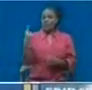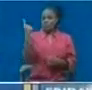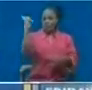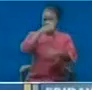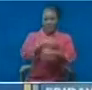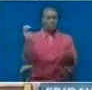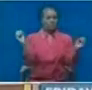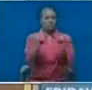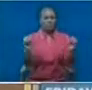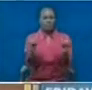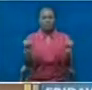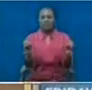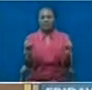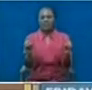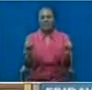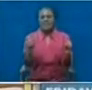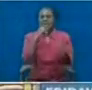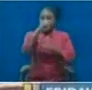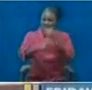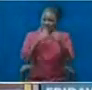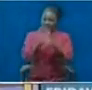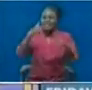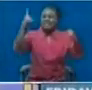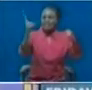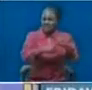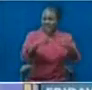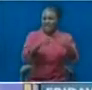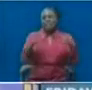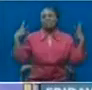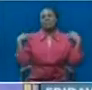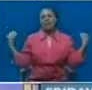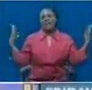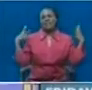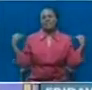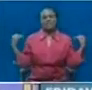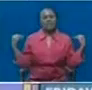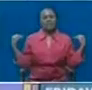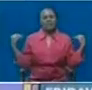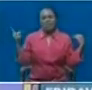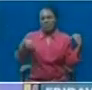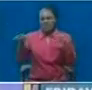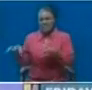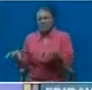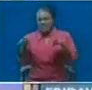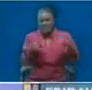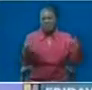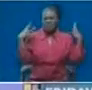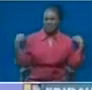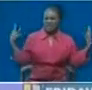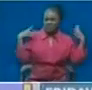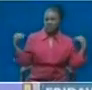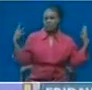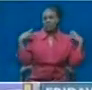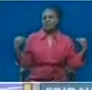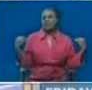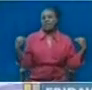that was all natural. 6 years of practice. No. Rehearsal, rehearsal, rehearsal, rehearsal, and more rehearsal. Yes. Okay. Yes, it took a lot of